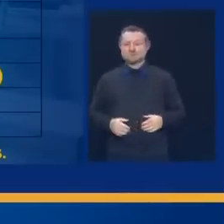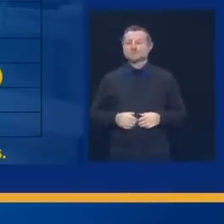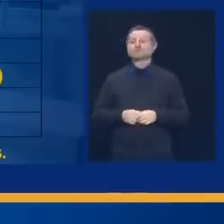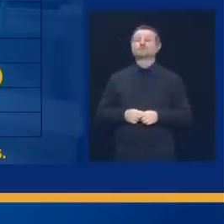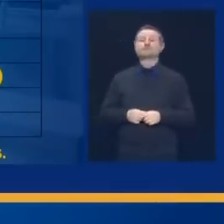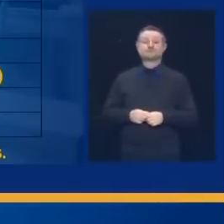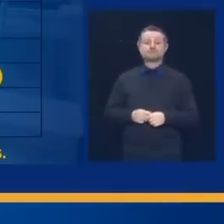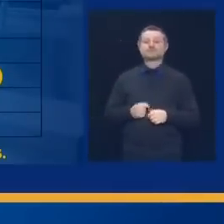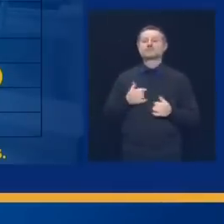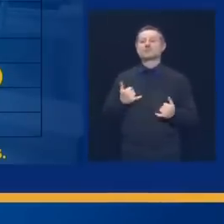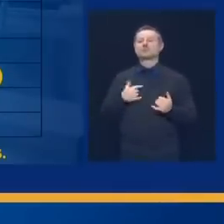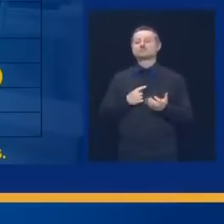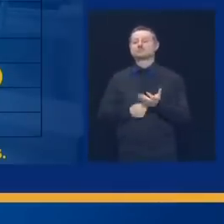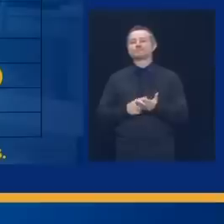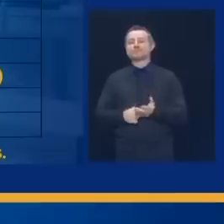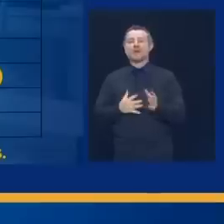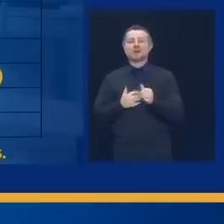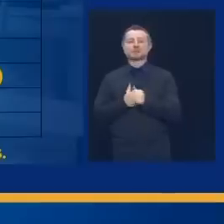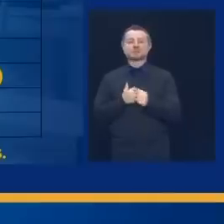On the numbers,